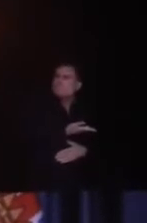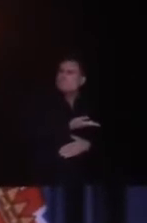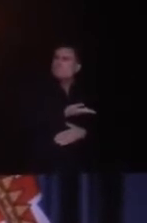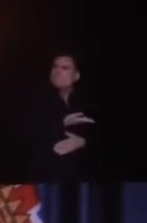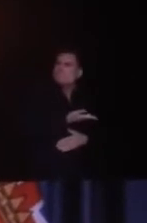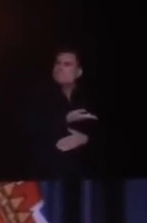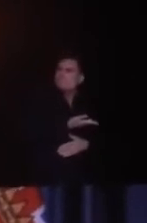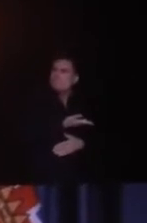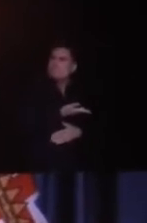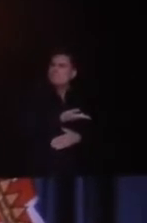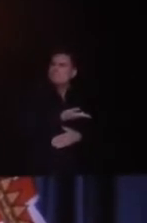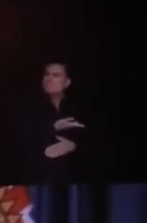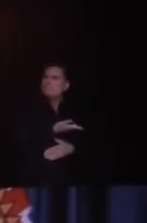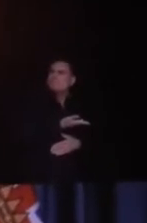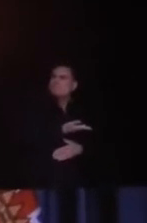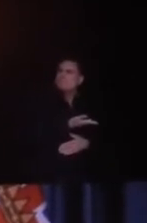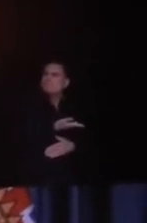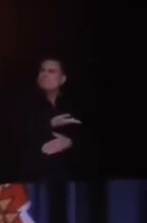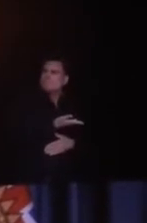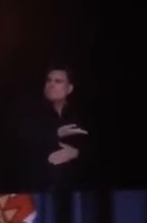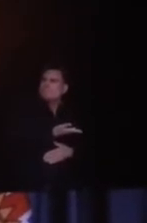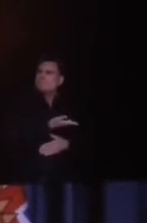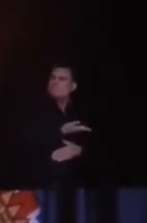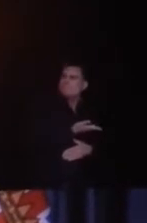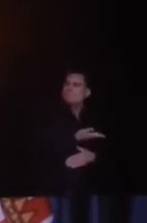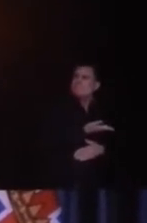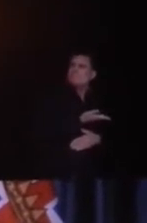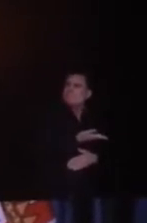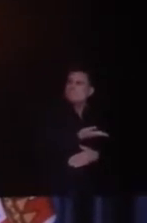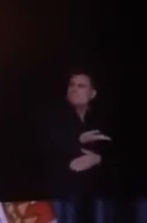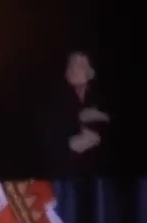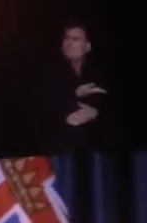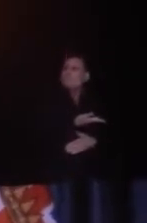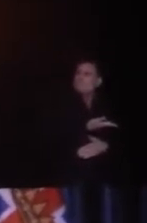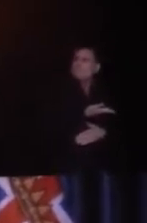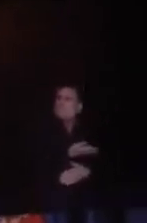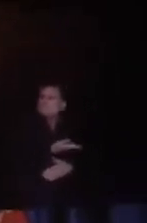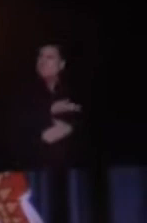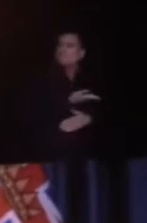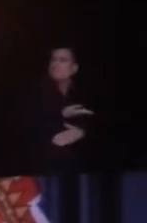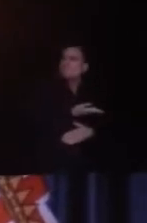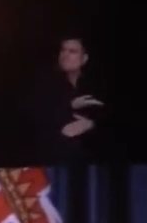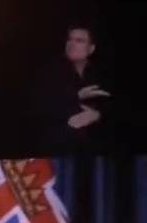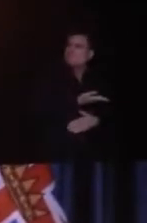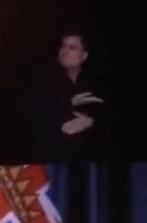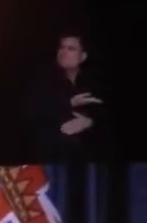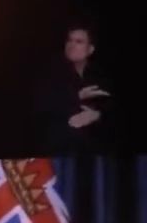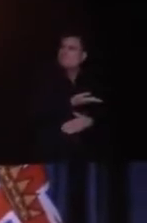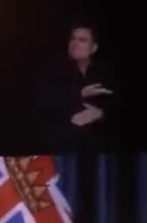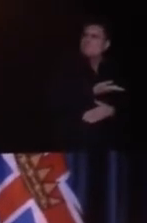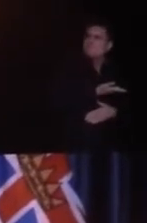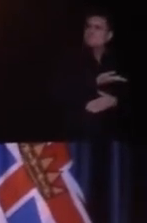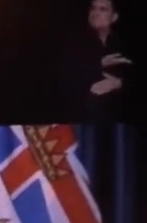that coming to the surface. No. Because this is Canada!